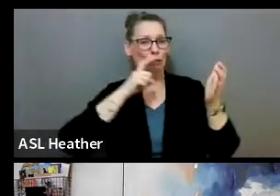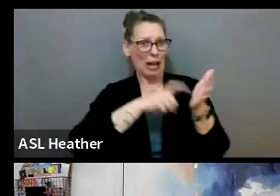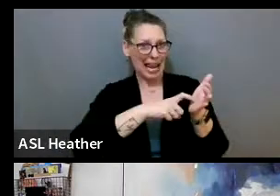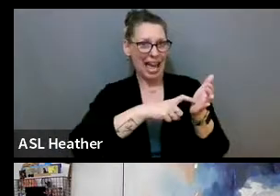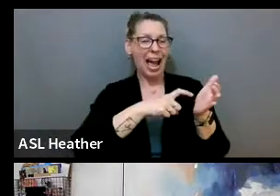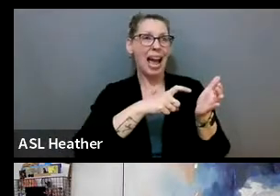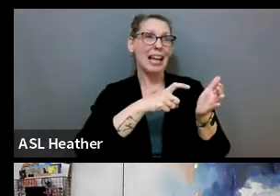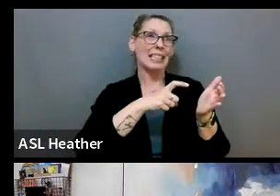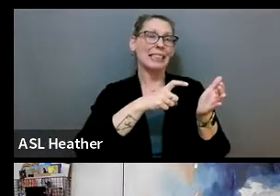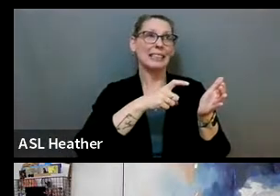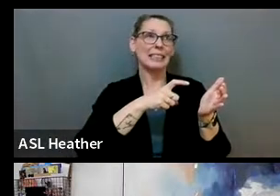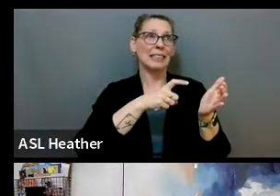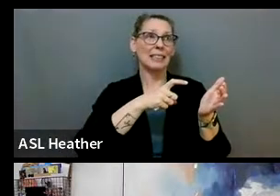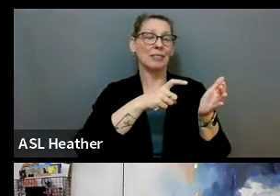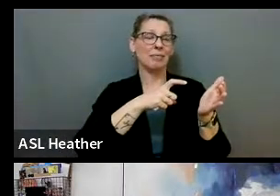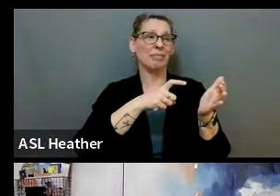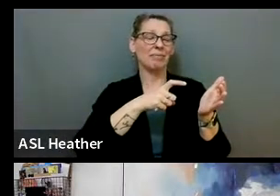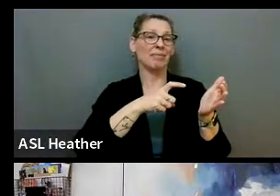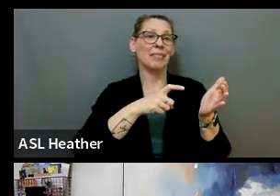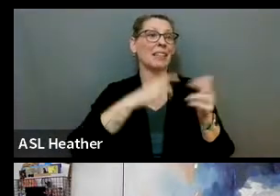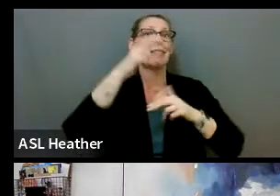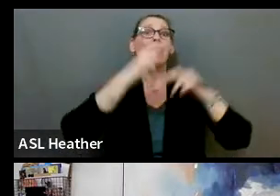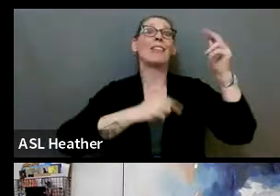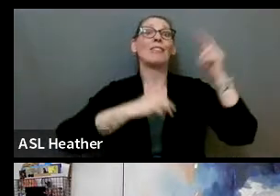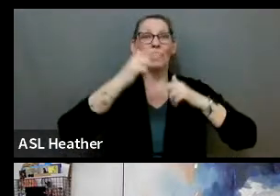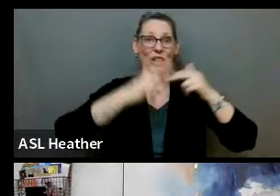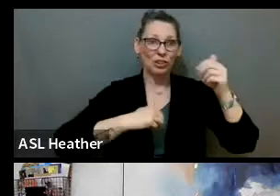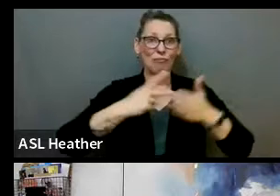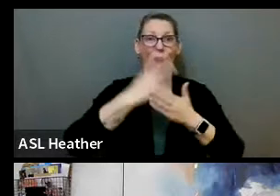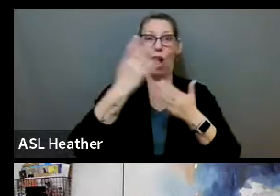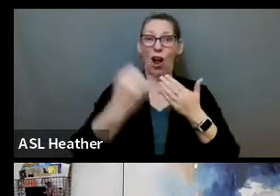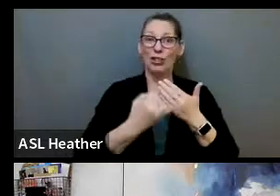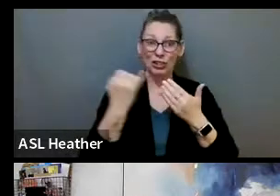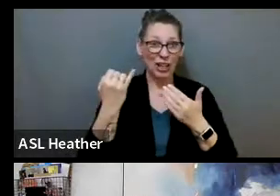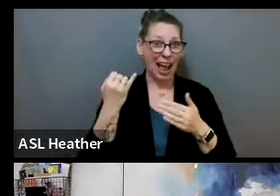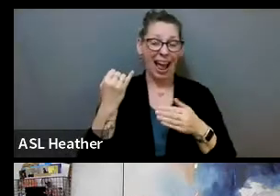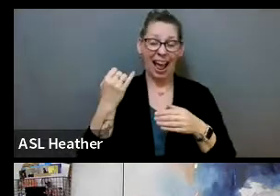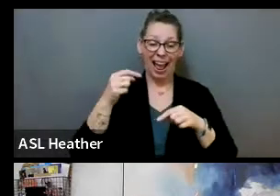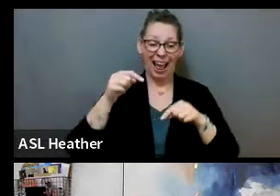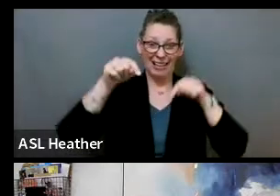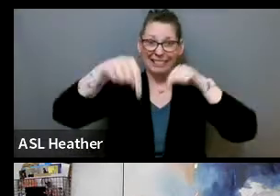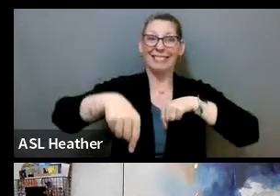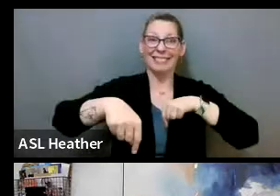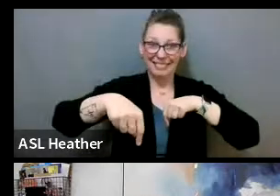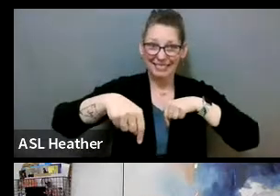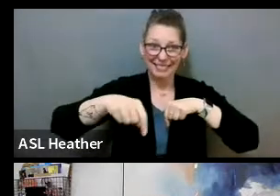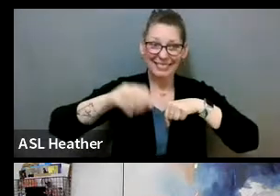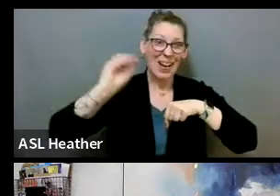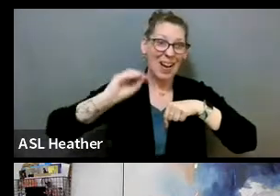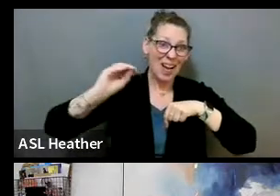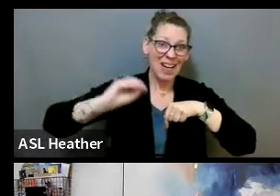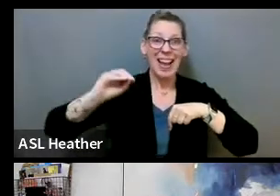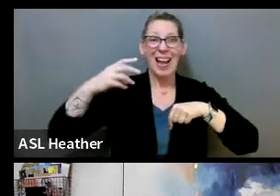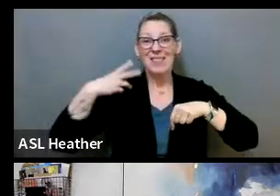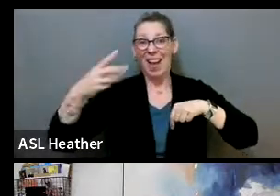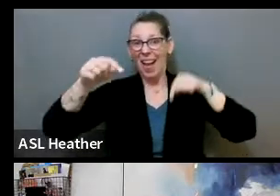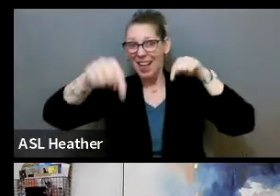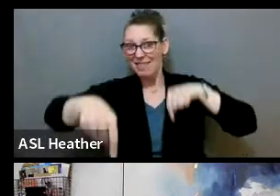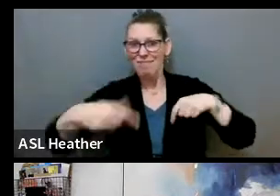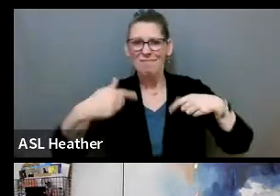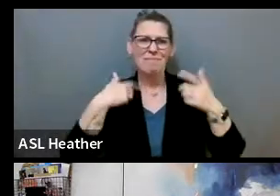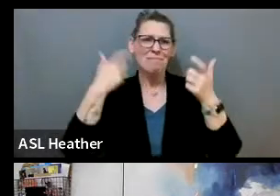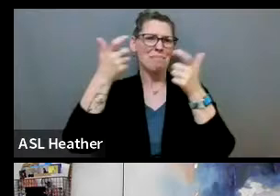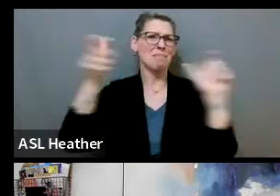recognized infrastructure project across party lines, and we have broad